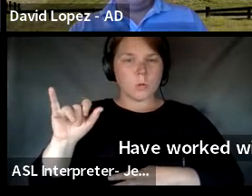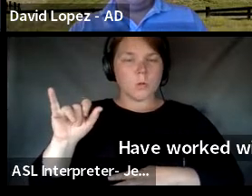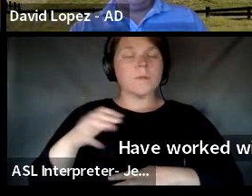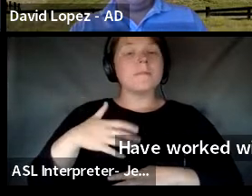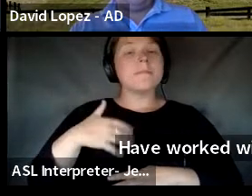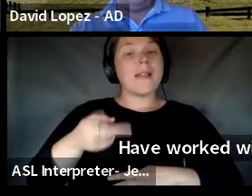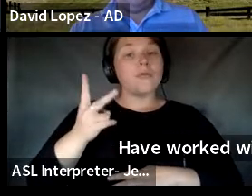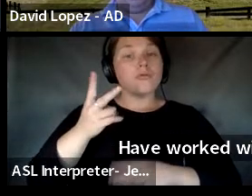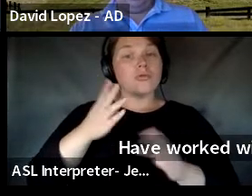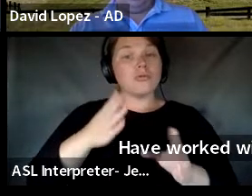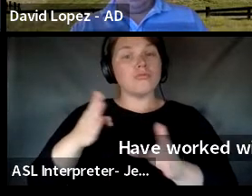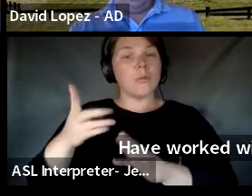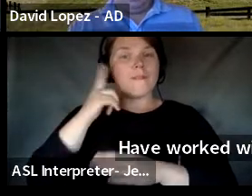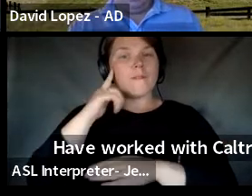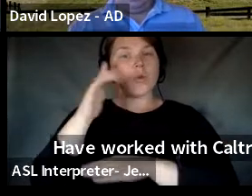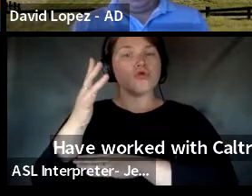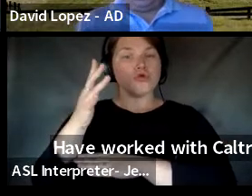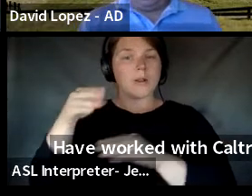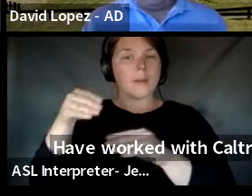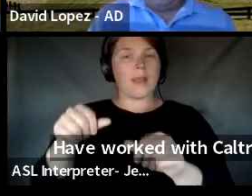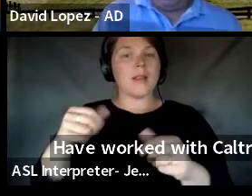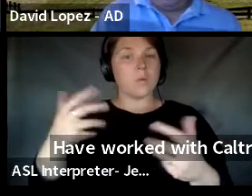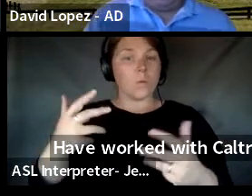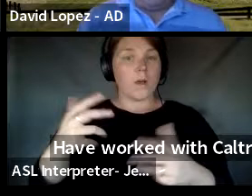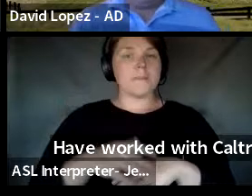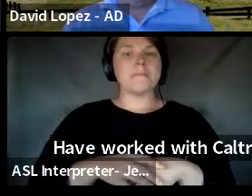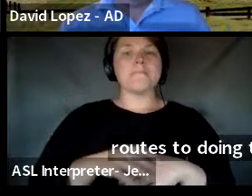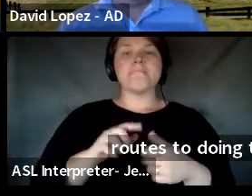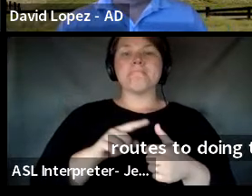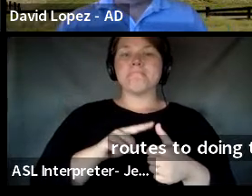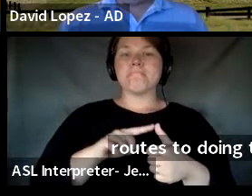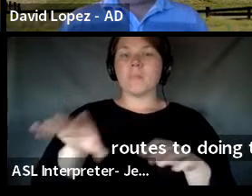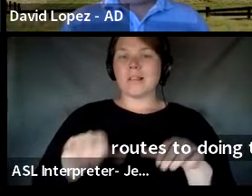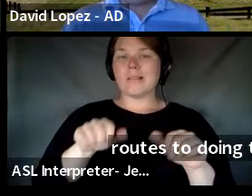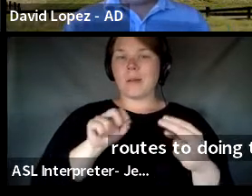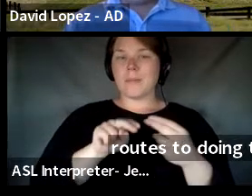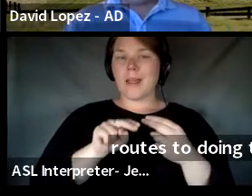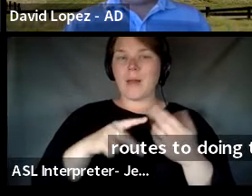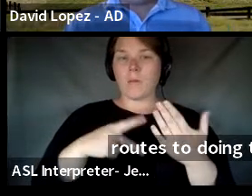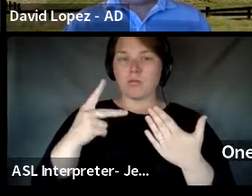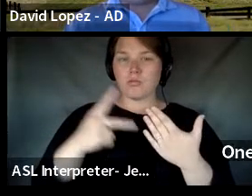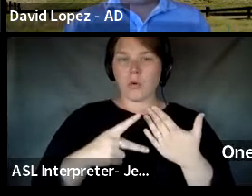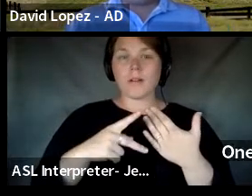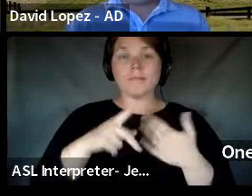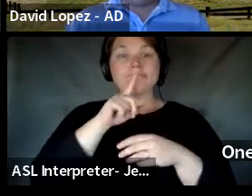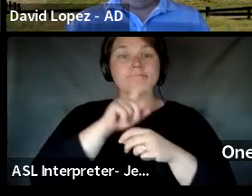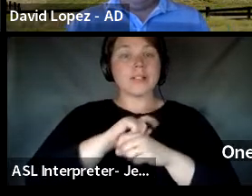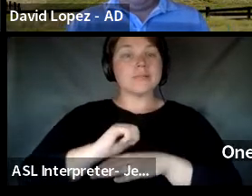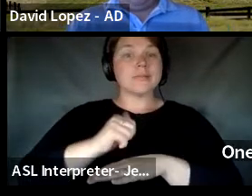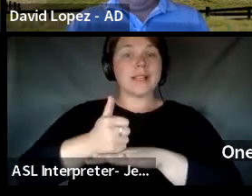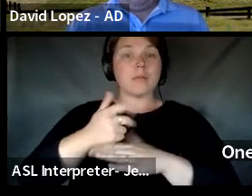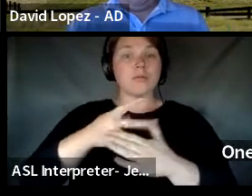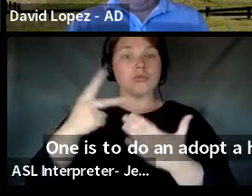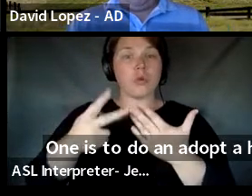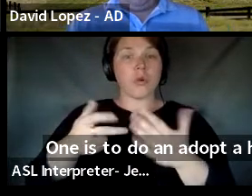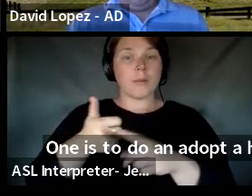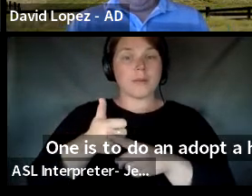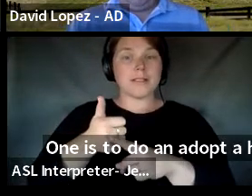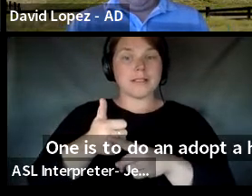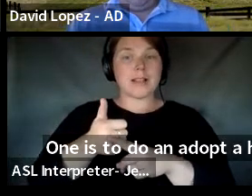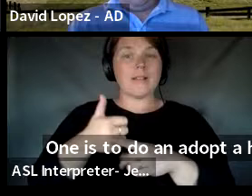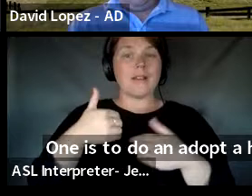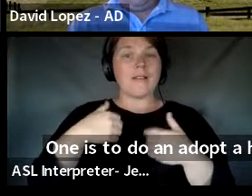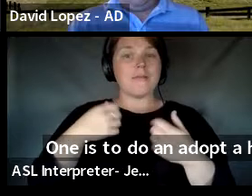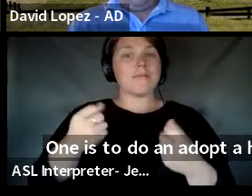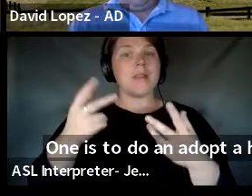planting on Caltrans. One is to do an Adopt a Highway program that's actually an established program that lets people, as many folks know,